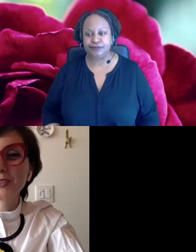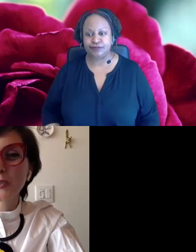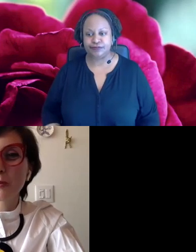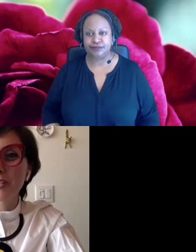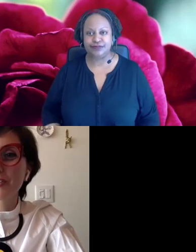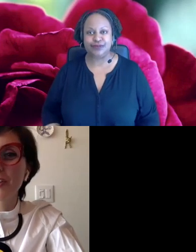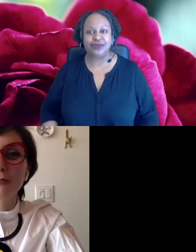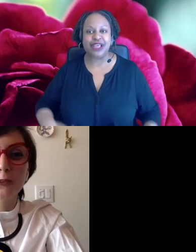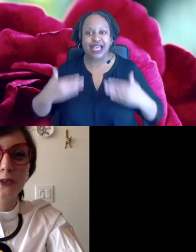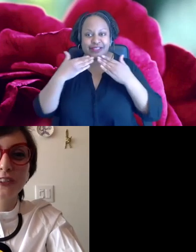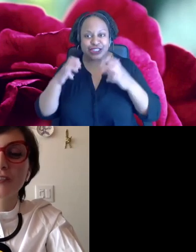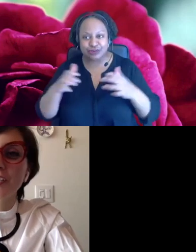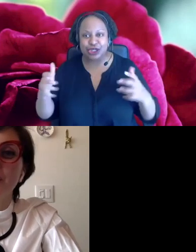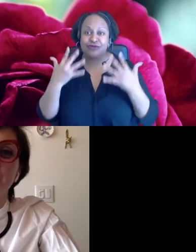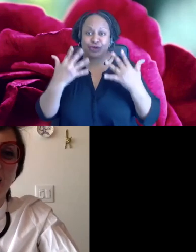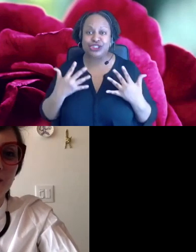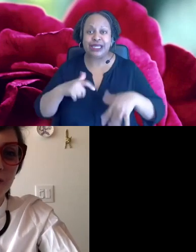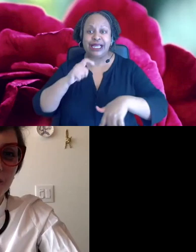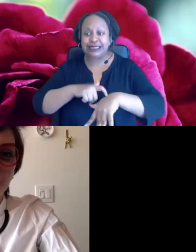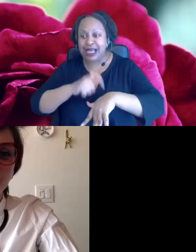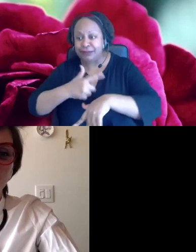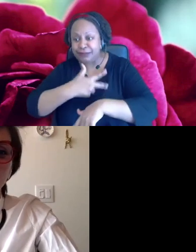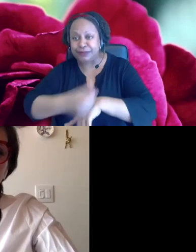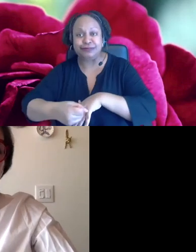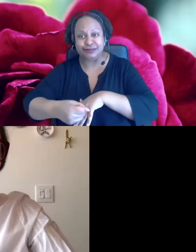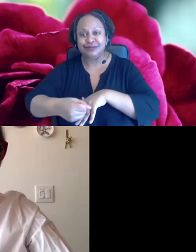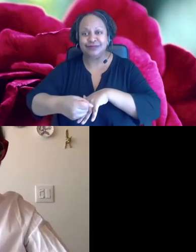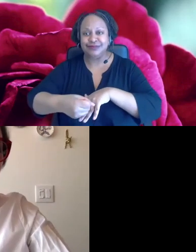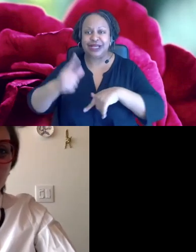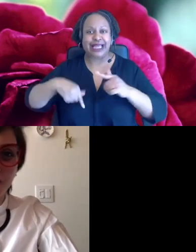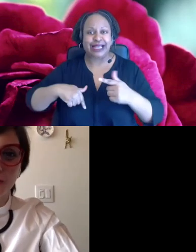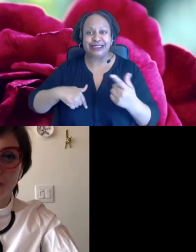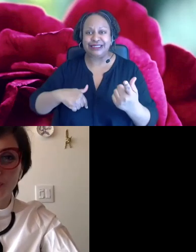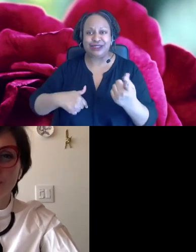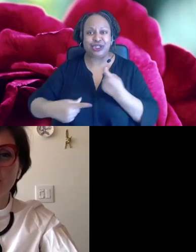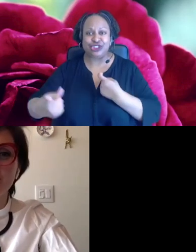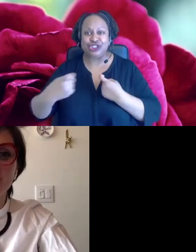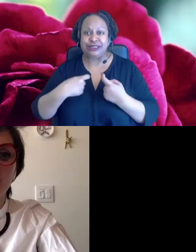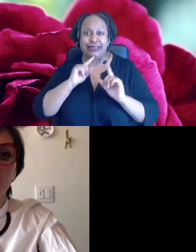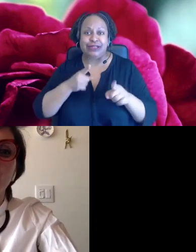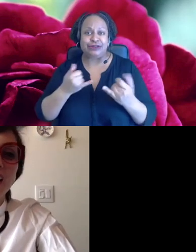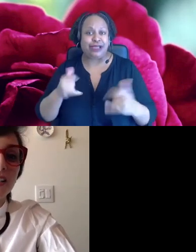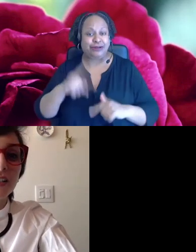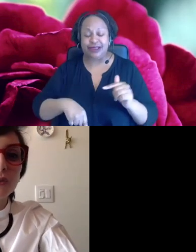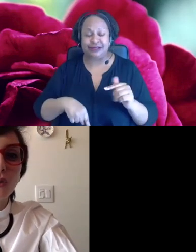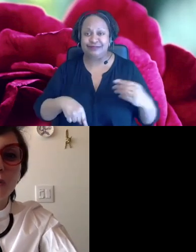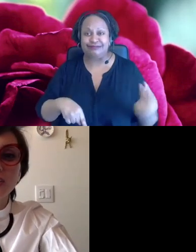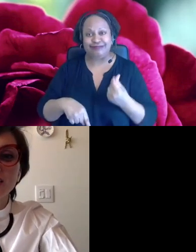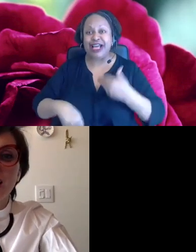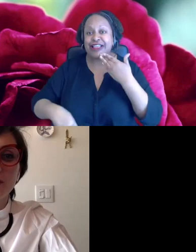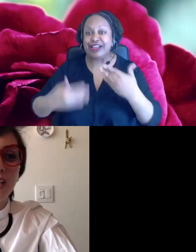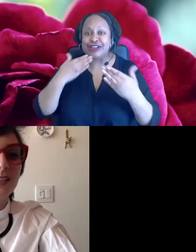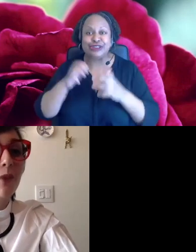Great, thank you so much. Unfortunately, we are running out of time, so we can't take additional questions. Thank you so